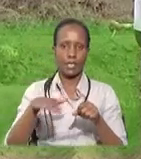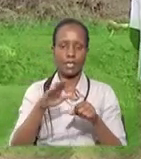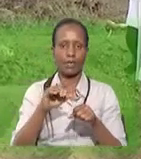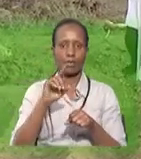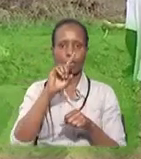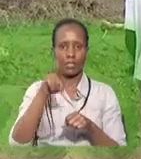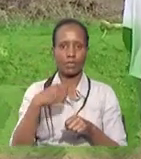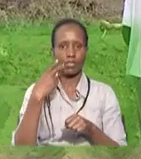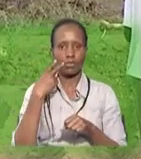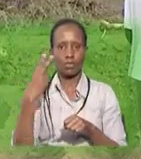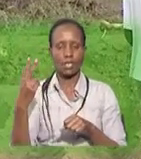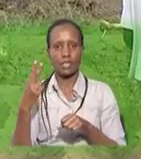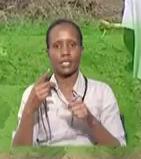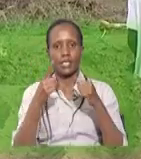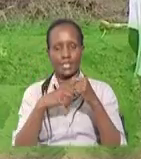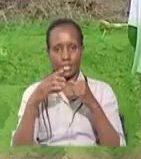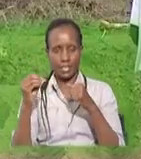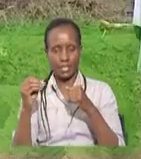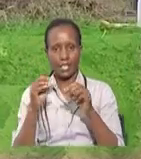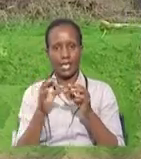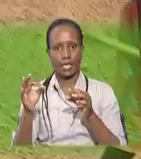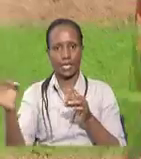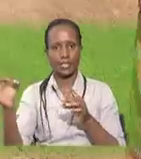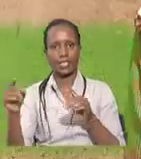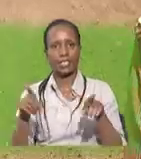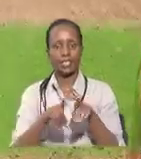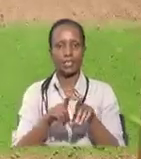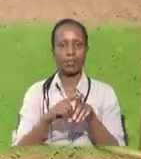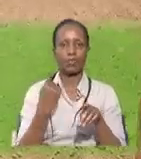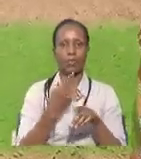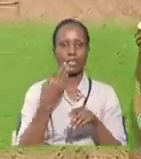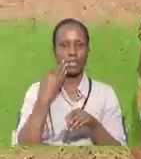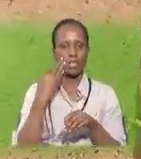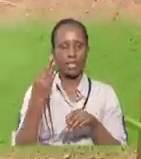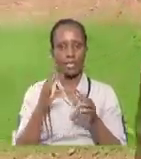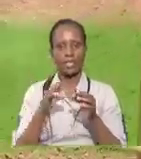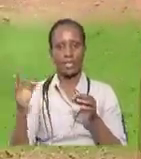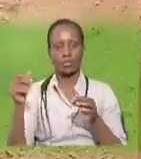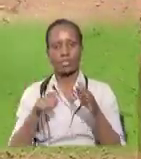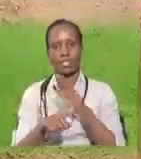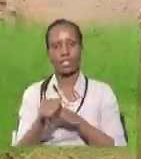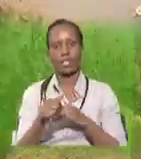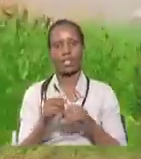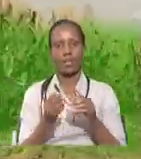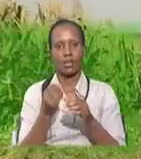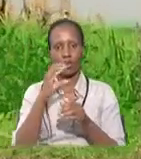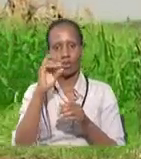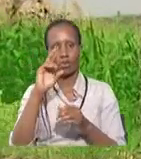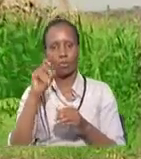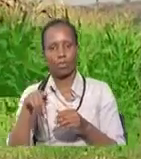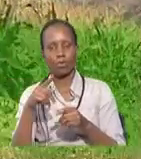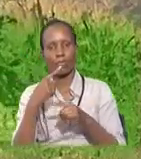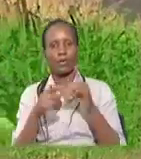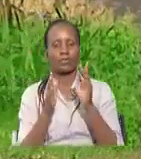of the scheme is 1,260 acres. And by the time we came in, only 300 acres was under crop. So